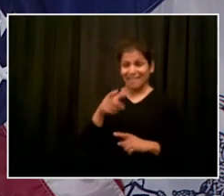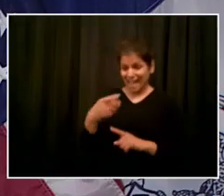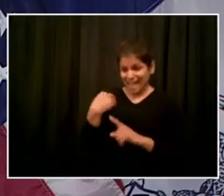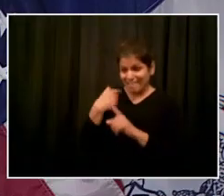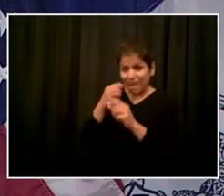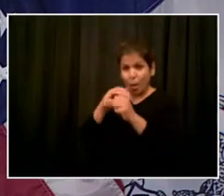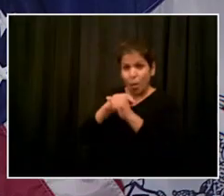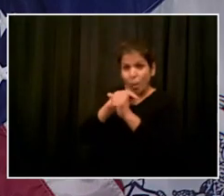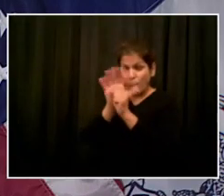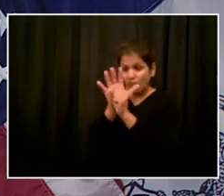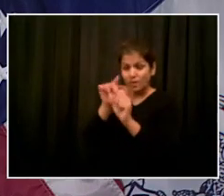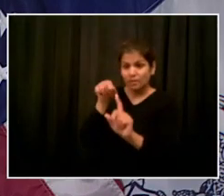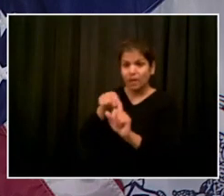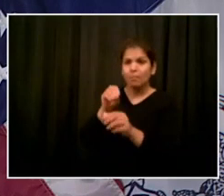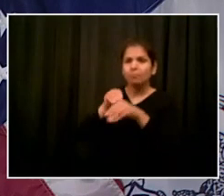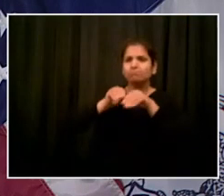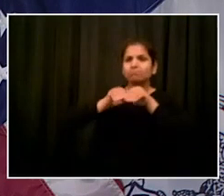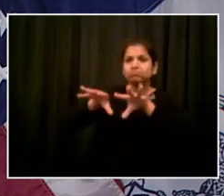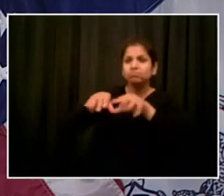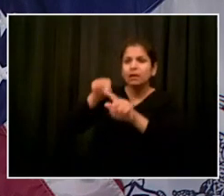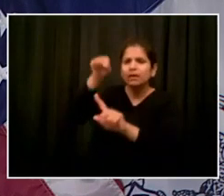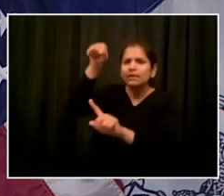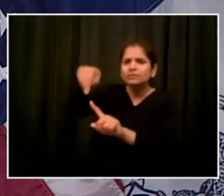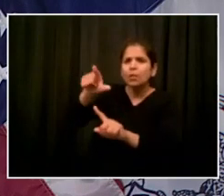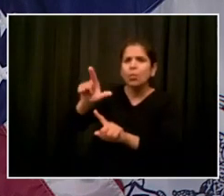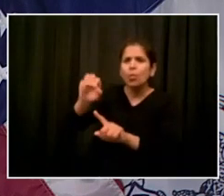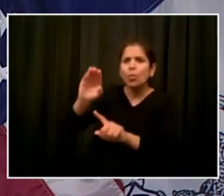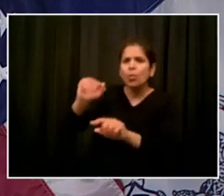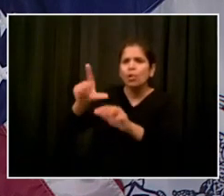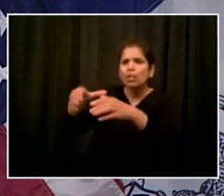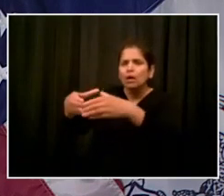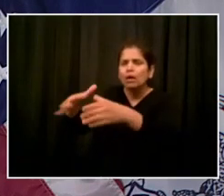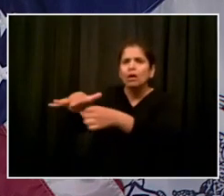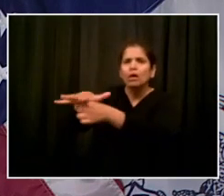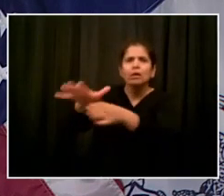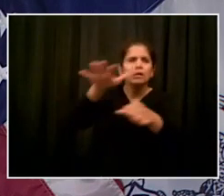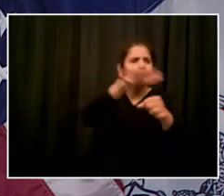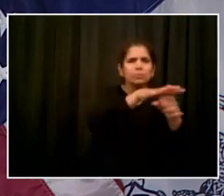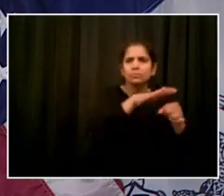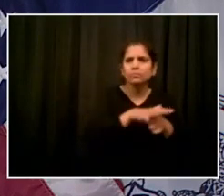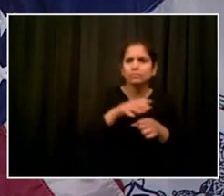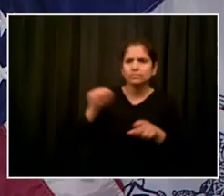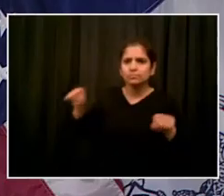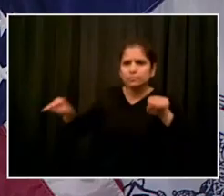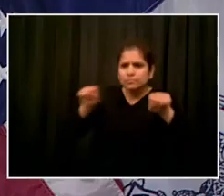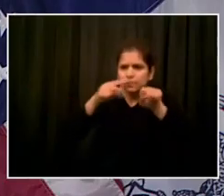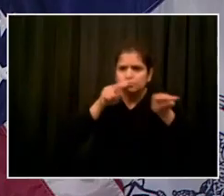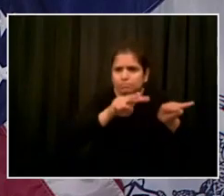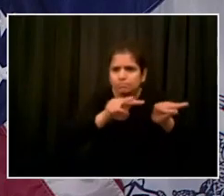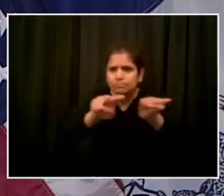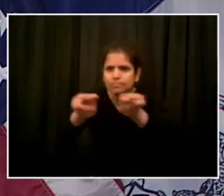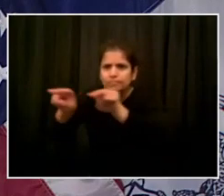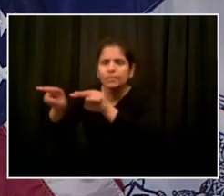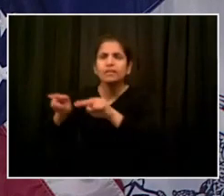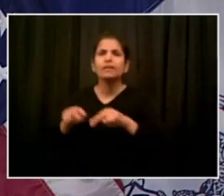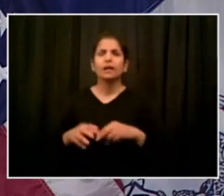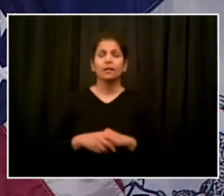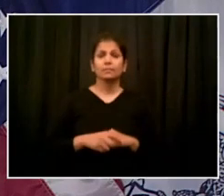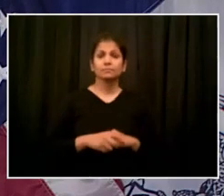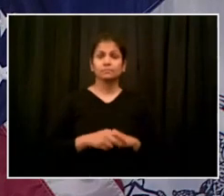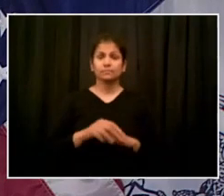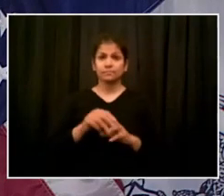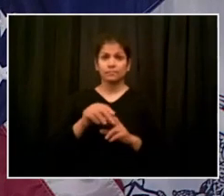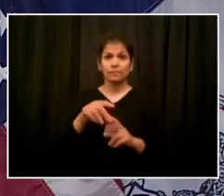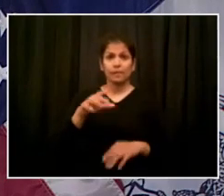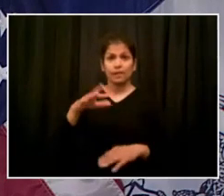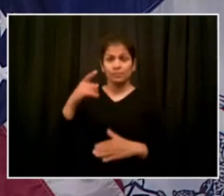is, nothing happens overnight. So if we saw in our three thresholds a problem, we would immediately take action. But I think the simple